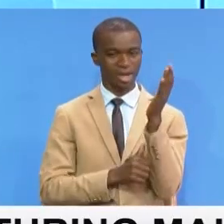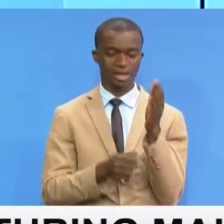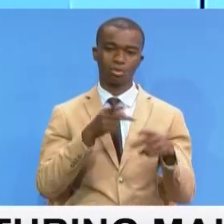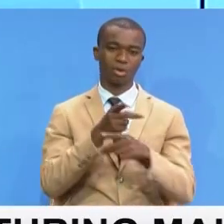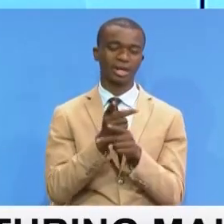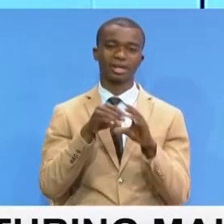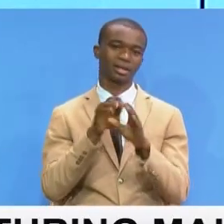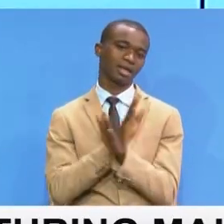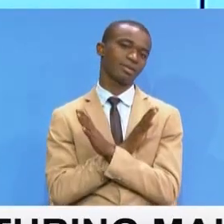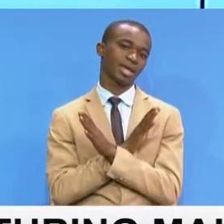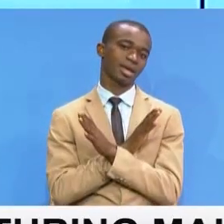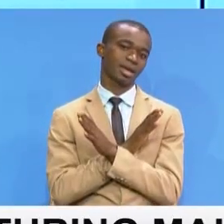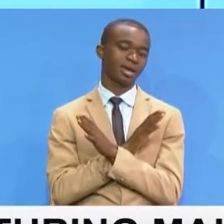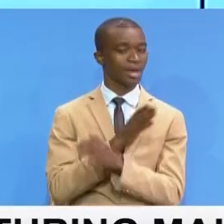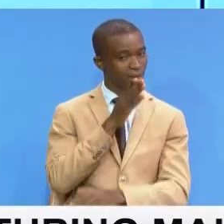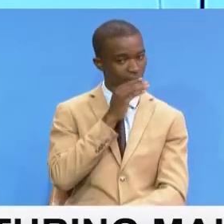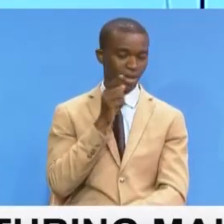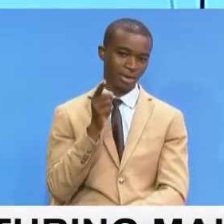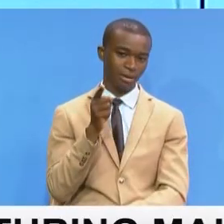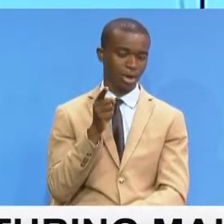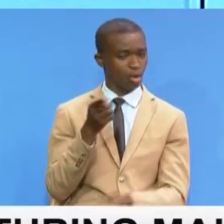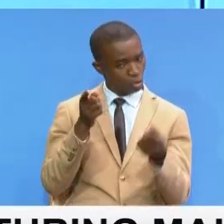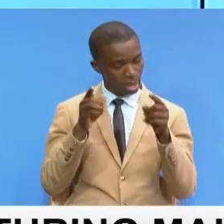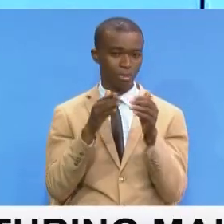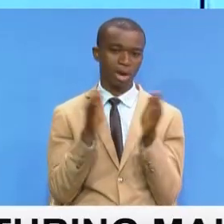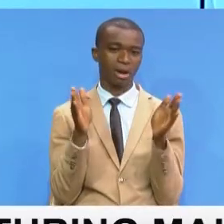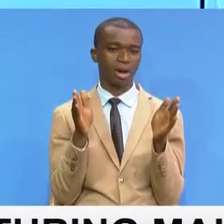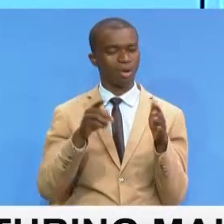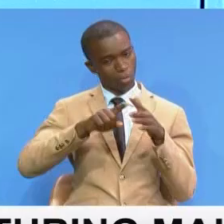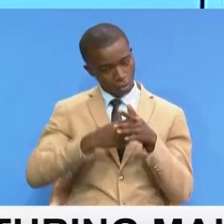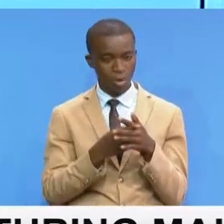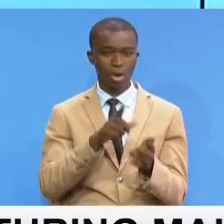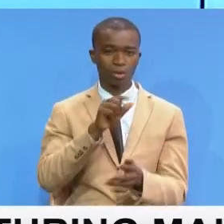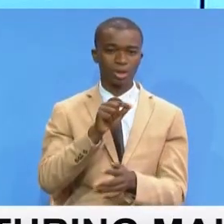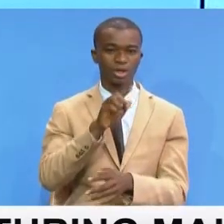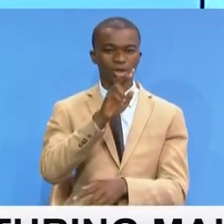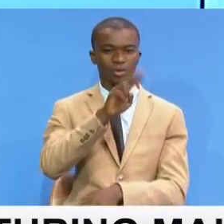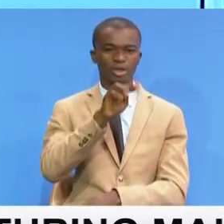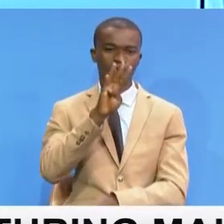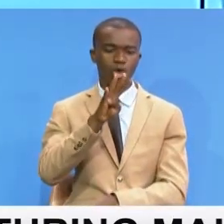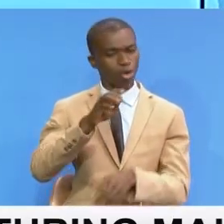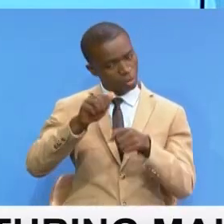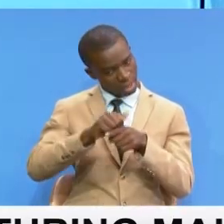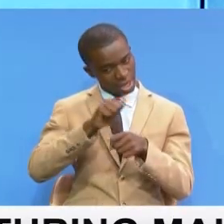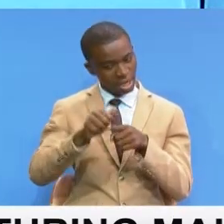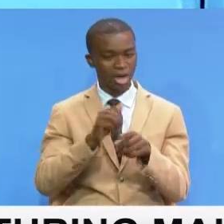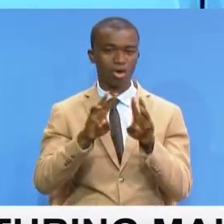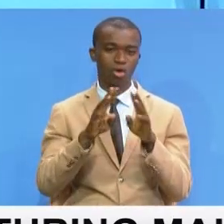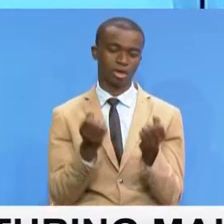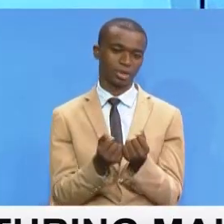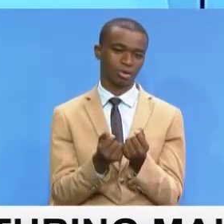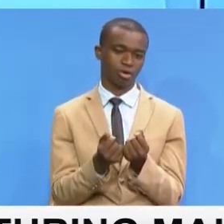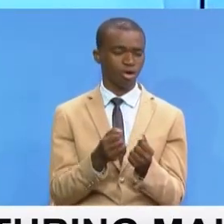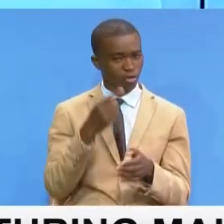Mr. Goma was speaking when he officiated at the commencement of the 2024 training workshop for seasonal staff